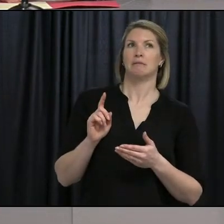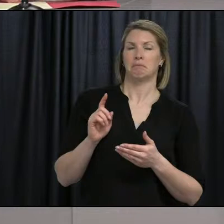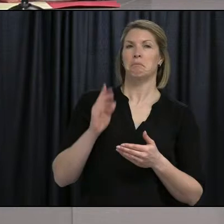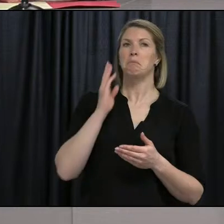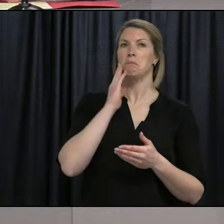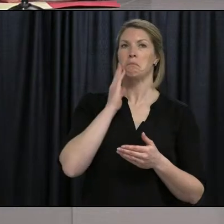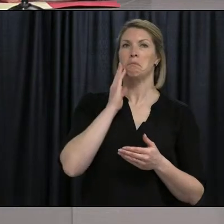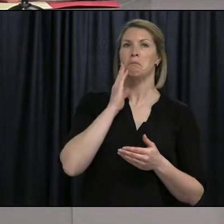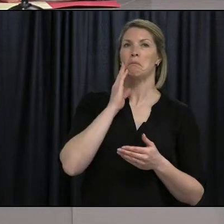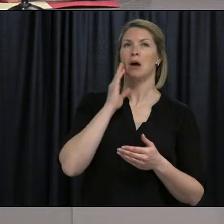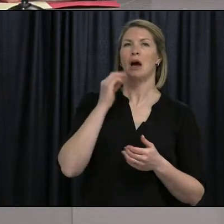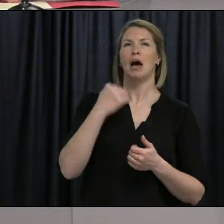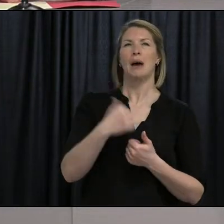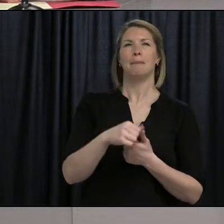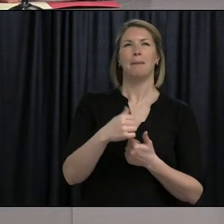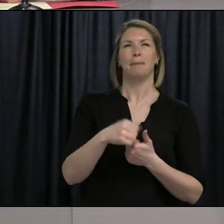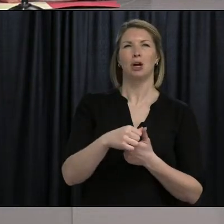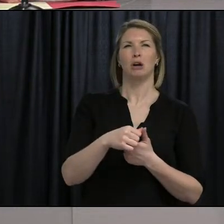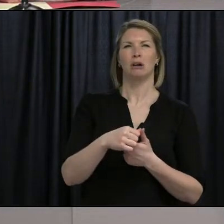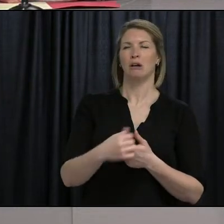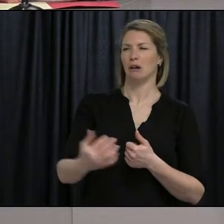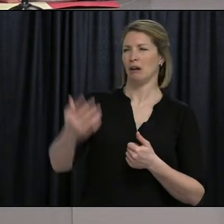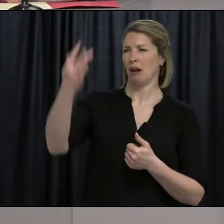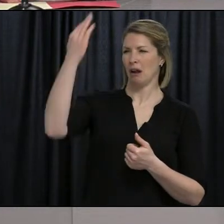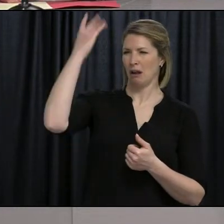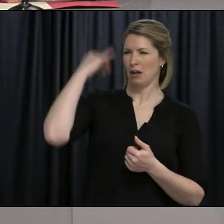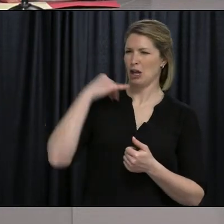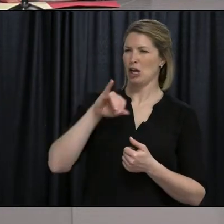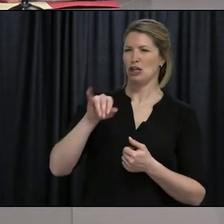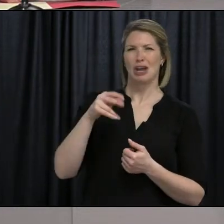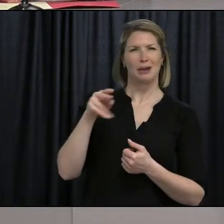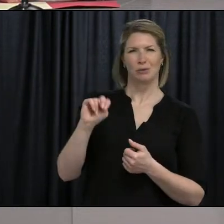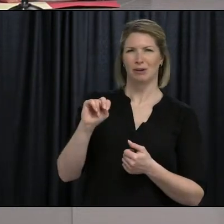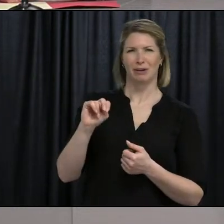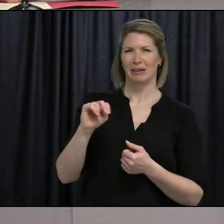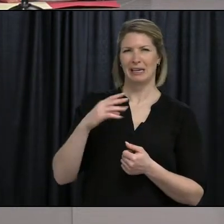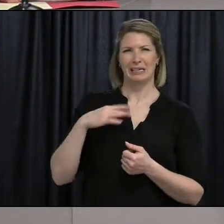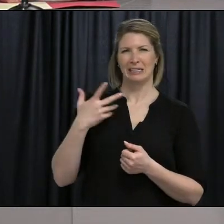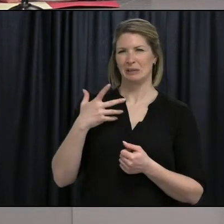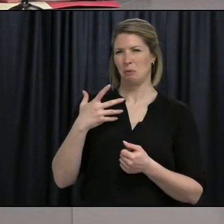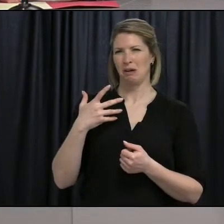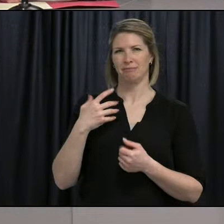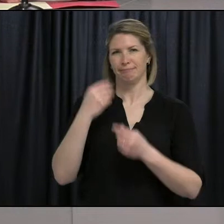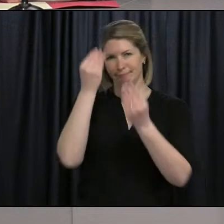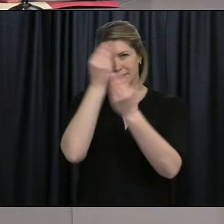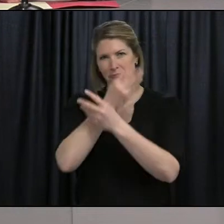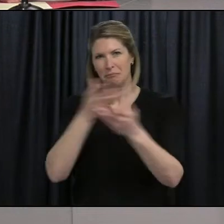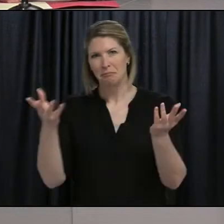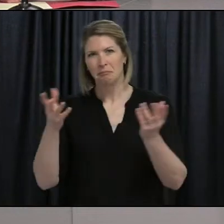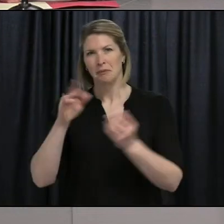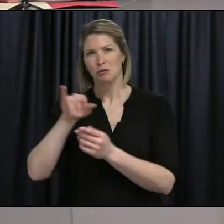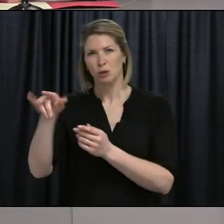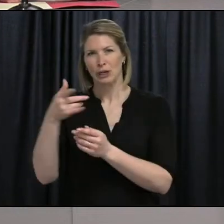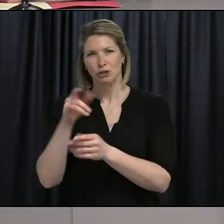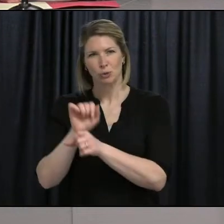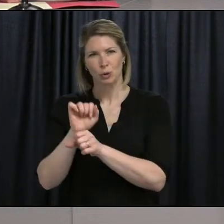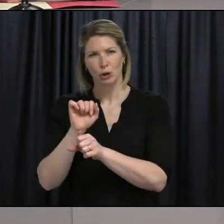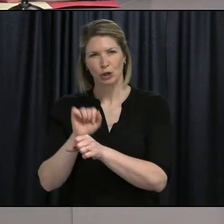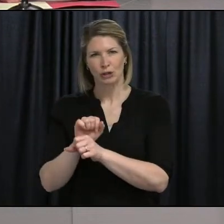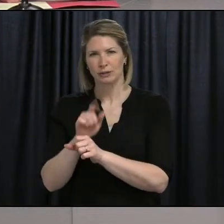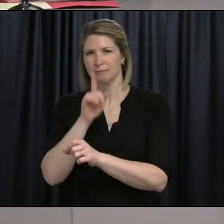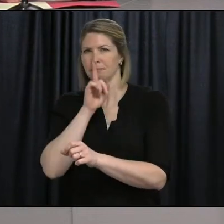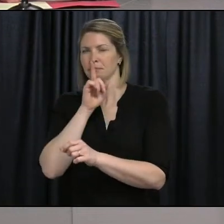Dr. Fitzgerald, you were reluctant to give that kind of breakdown. And I'm getting the attitude from a lot of readers